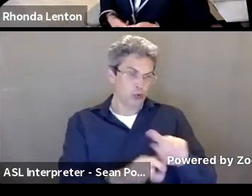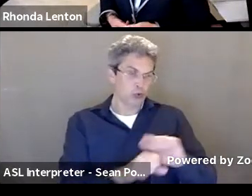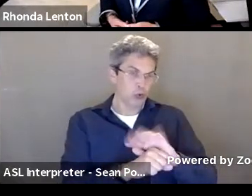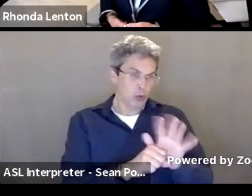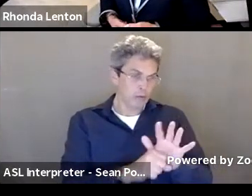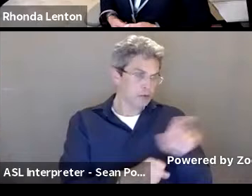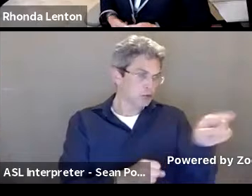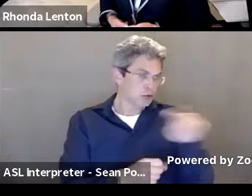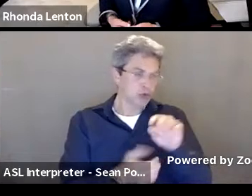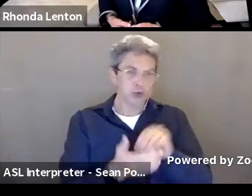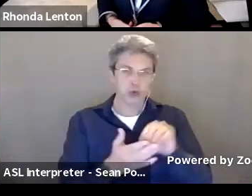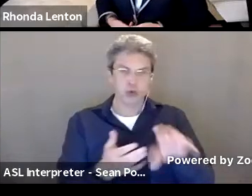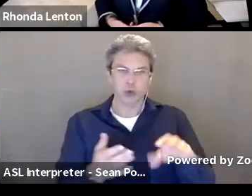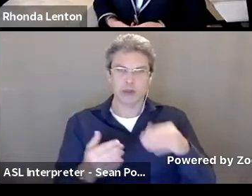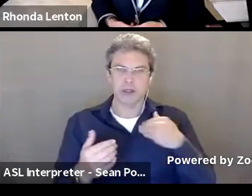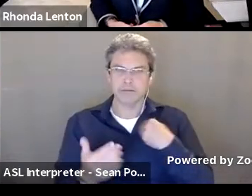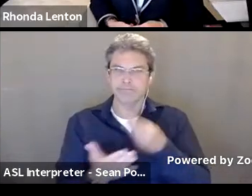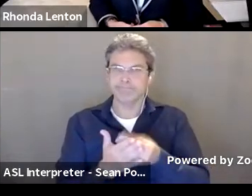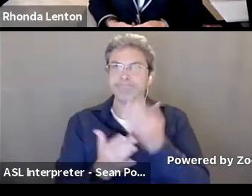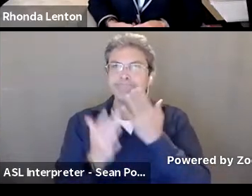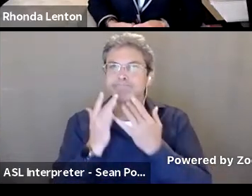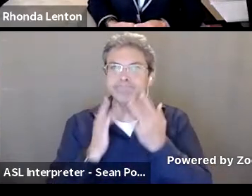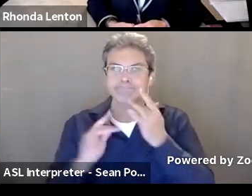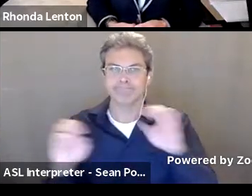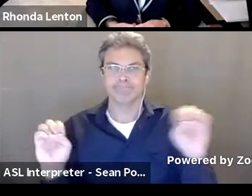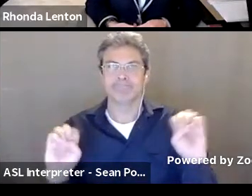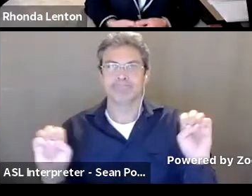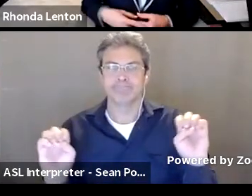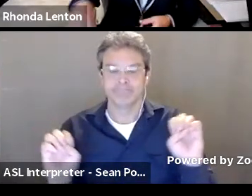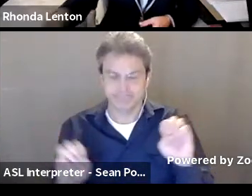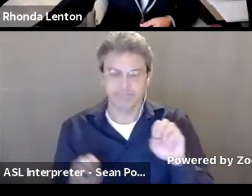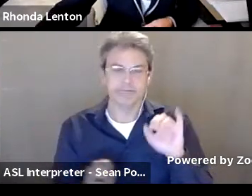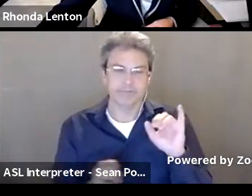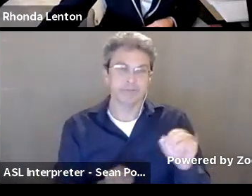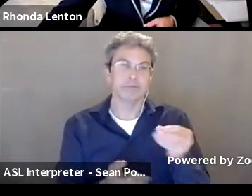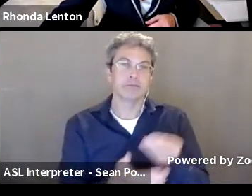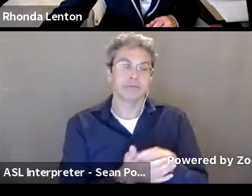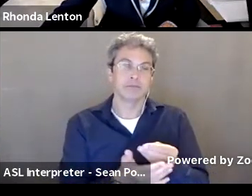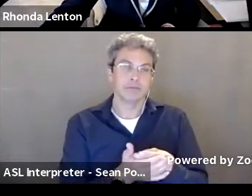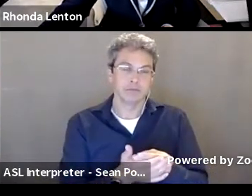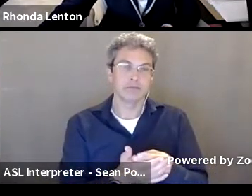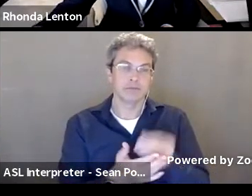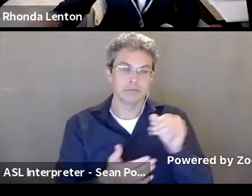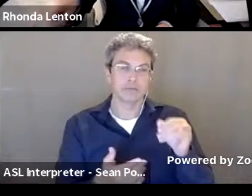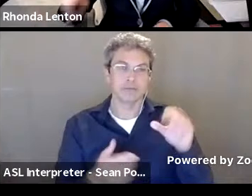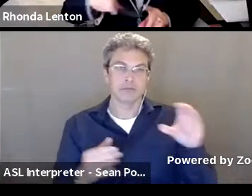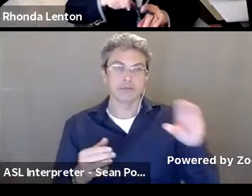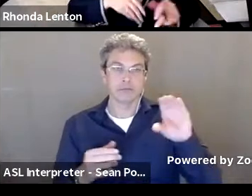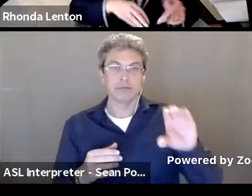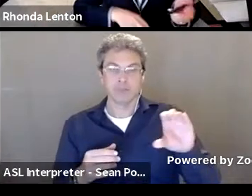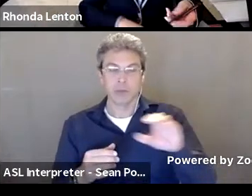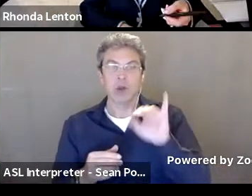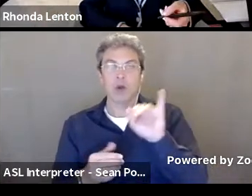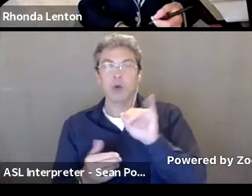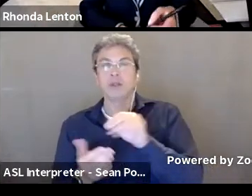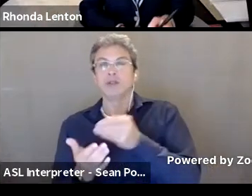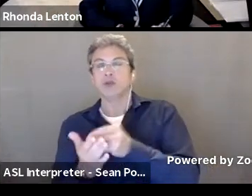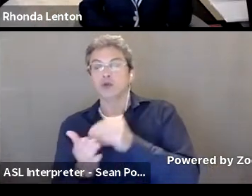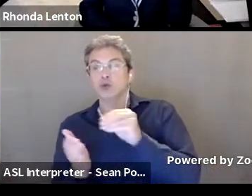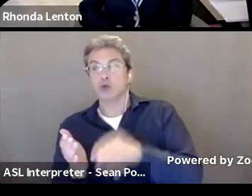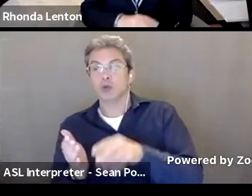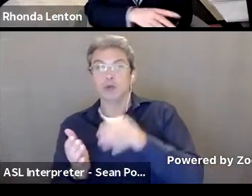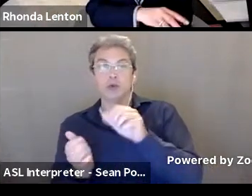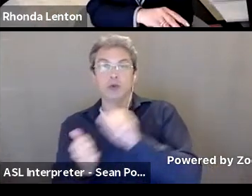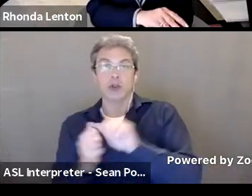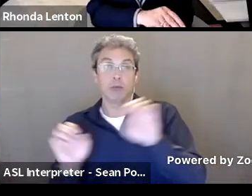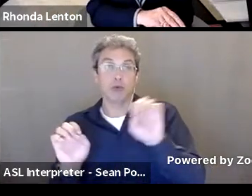issues. And those funds are matched with the university funds for the emergency bursaries. The idea, though, was to